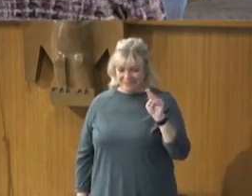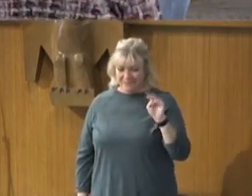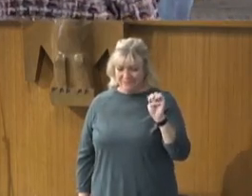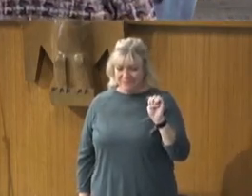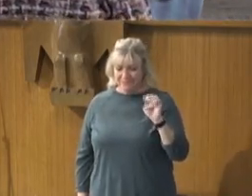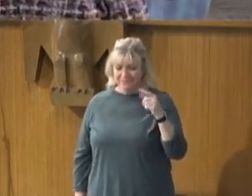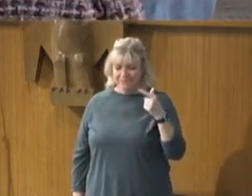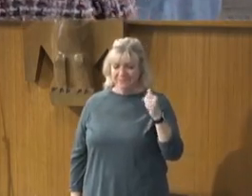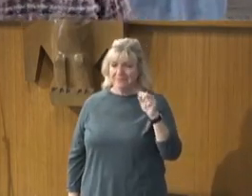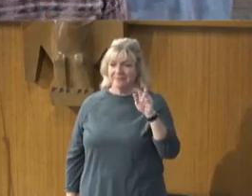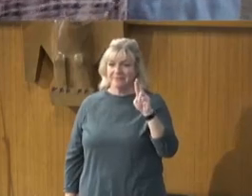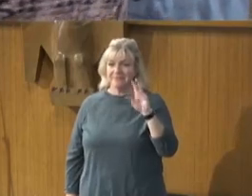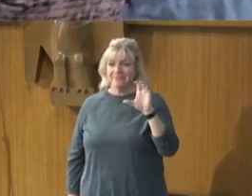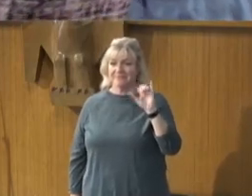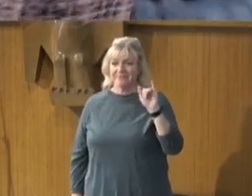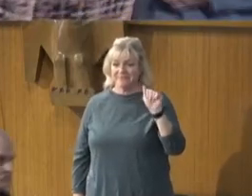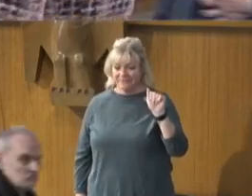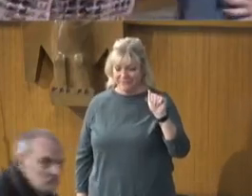Justine Garcia.